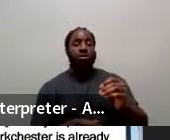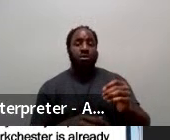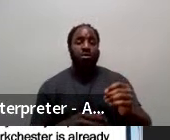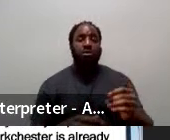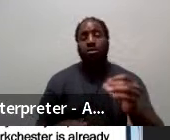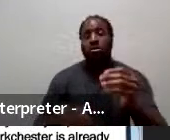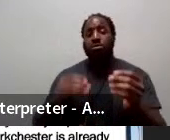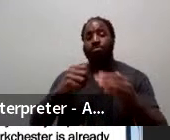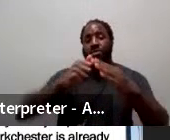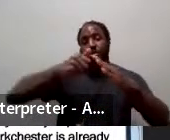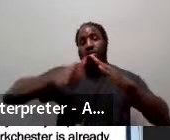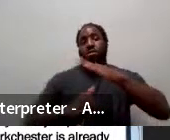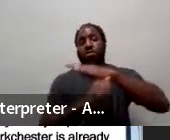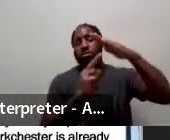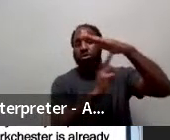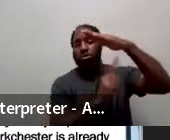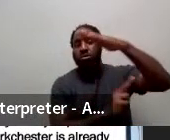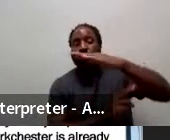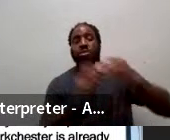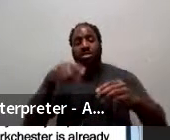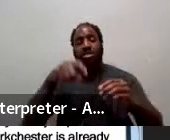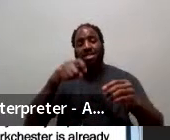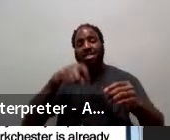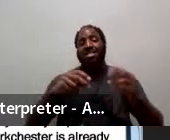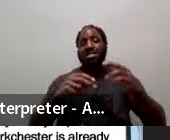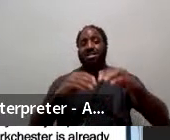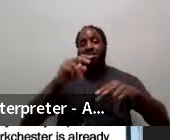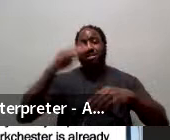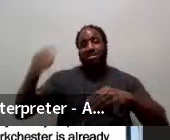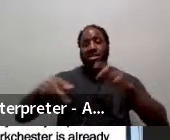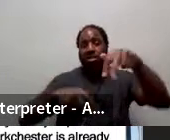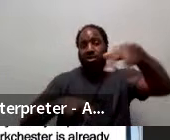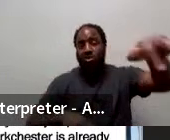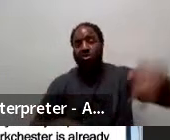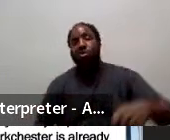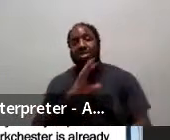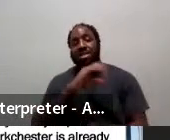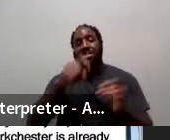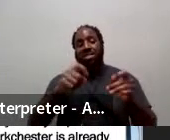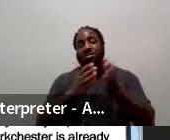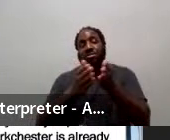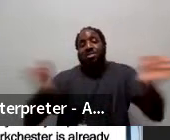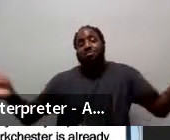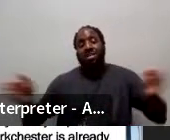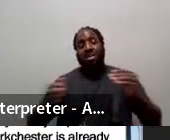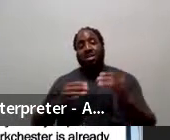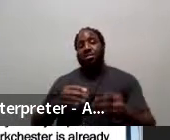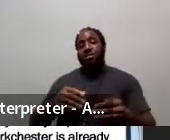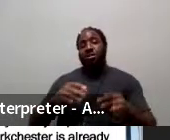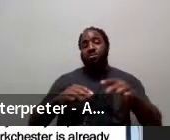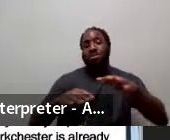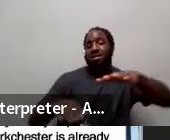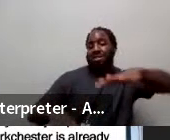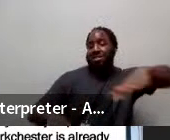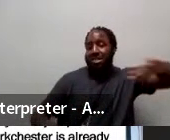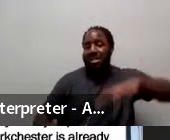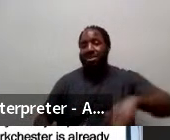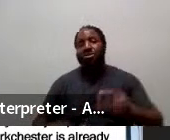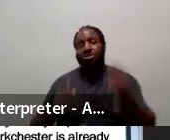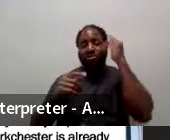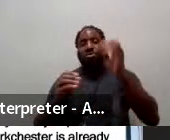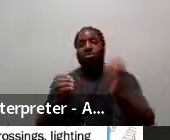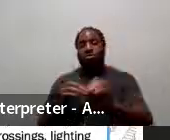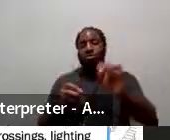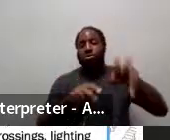underpasses, needed sidewalks, as well as bigger visions for new or expanded open spaces, among many other items. Next slide, please.